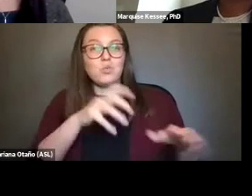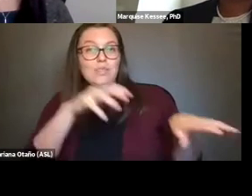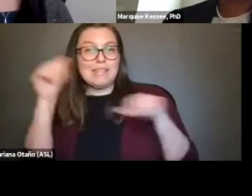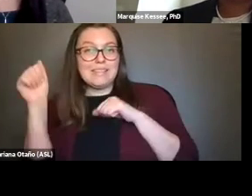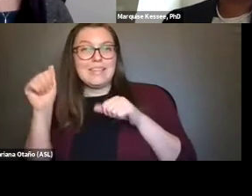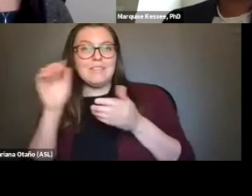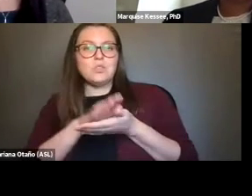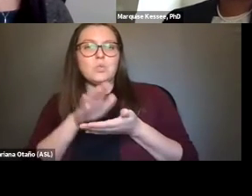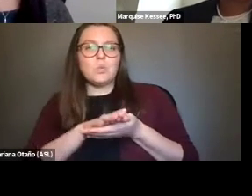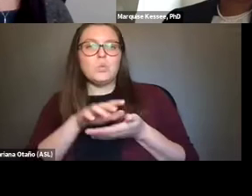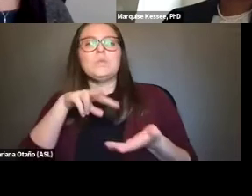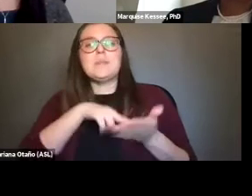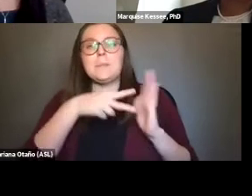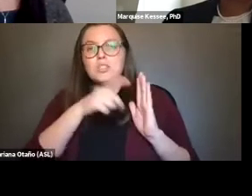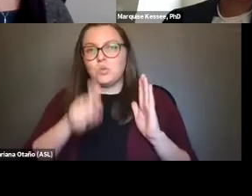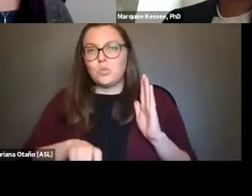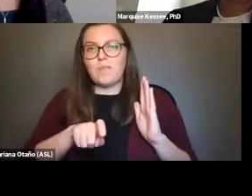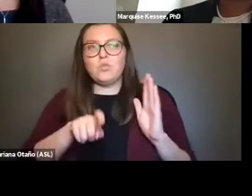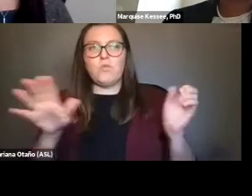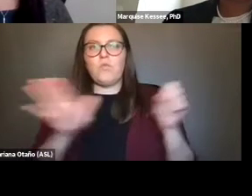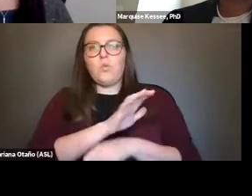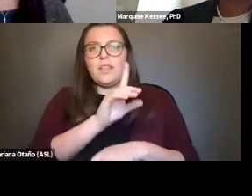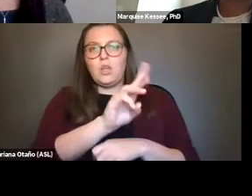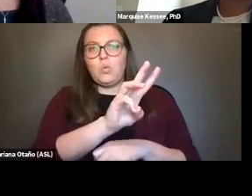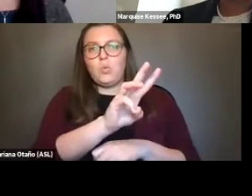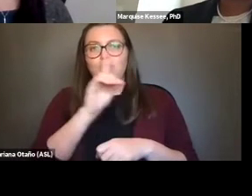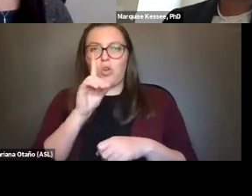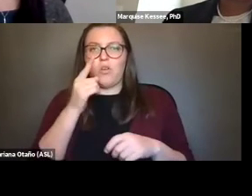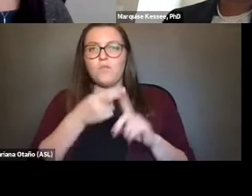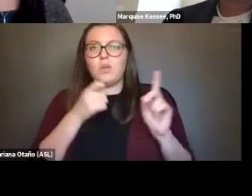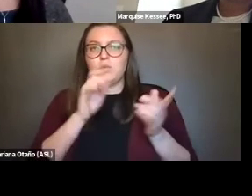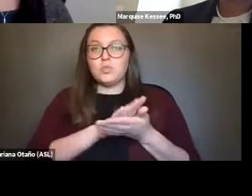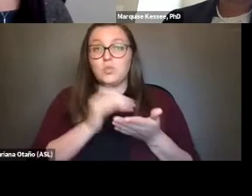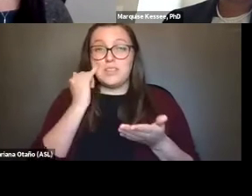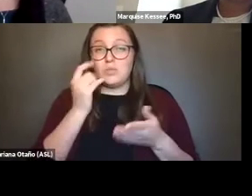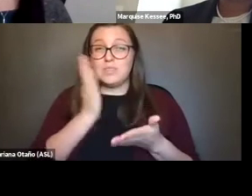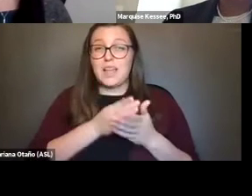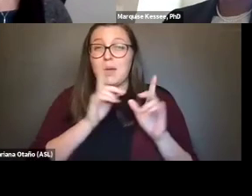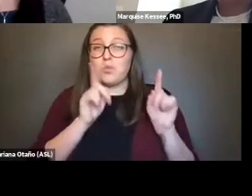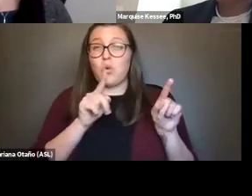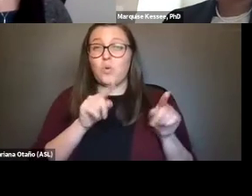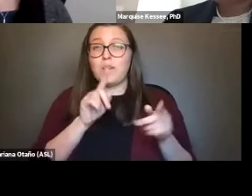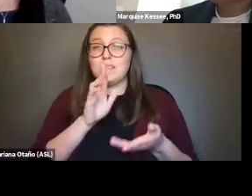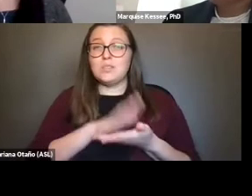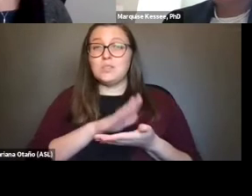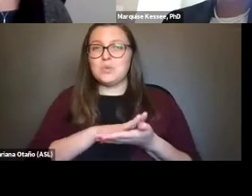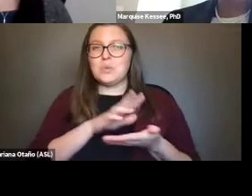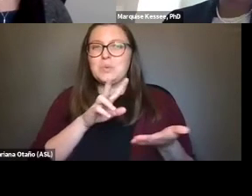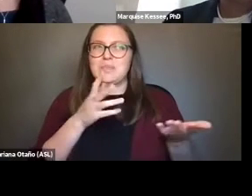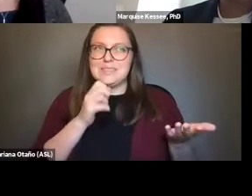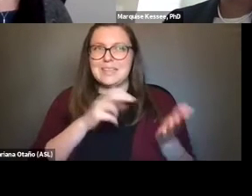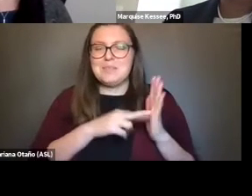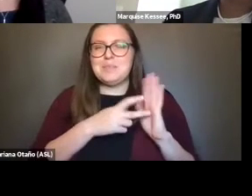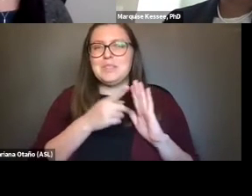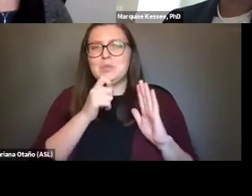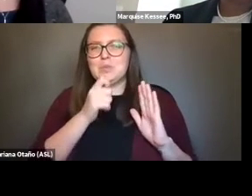do a total withdrawal from the school. Because if you stop going to class, doesn't mean that you still don't get a grade.